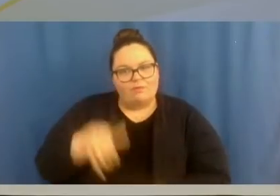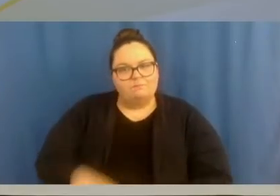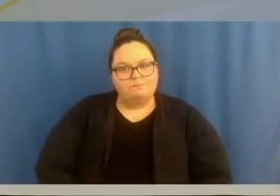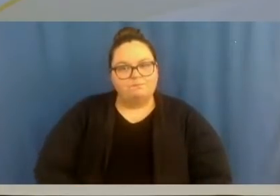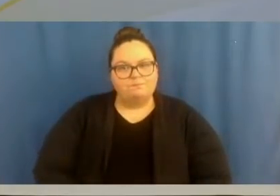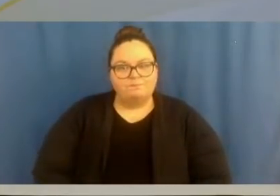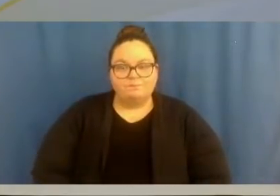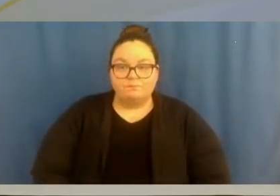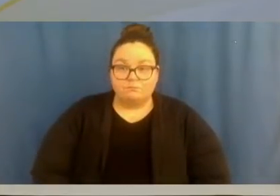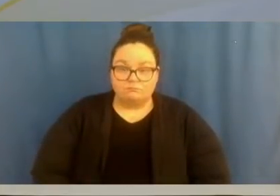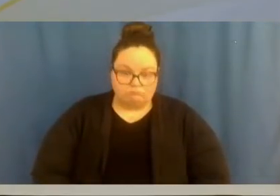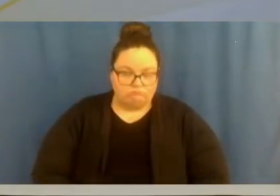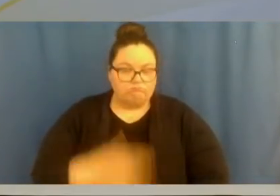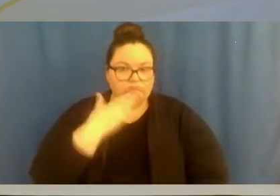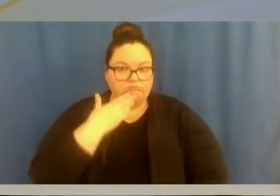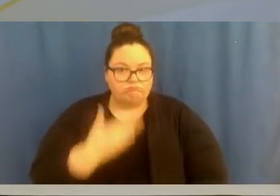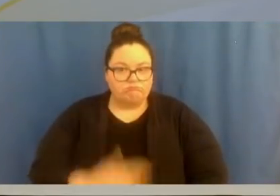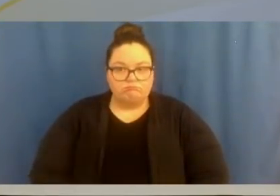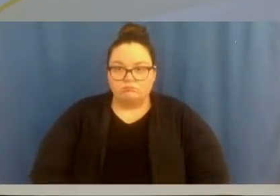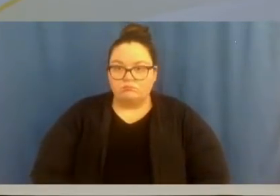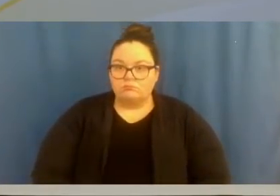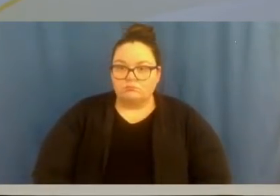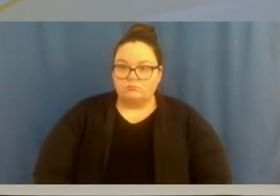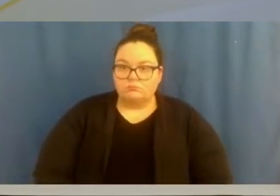Okay, thank you. Thanks, Stu.